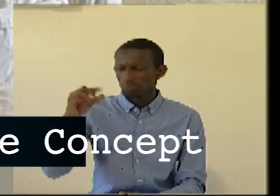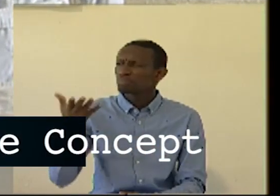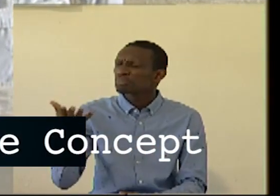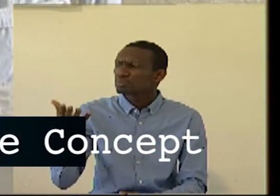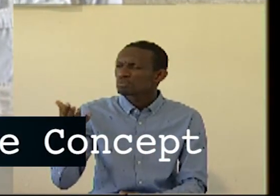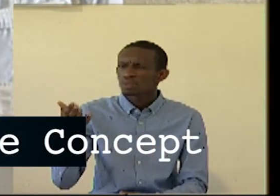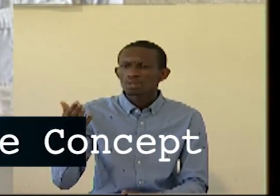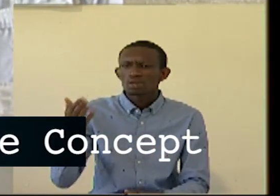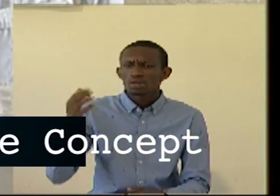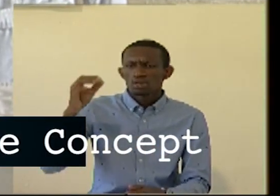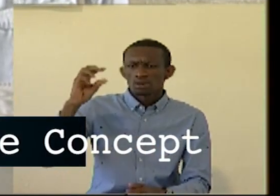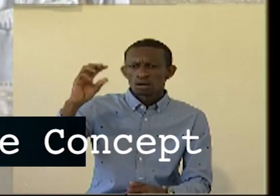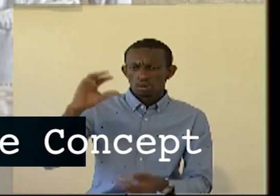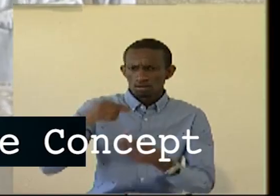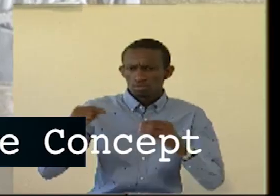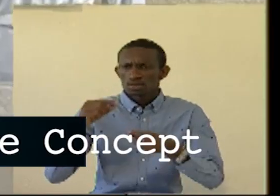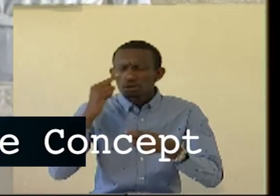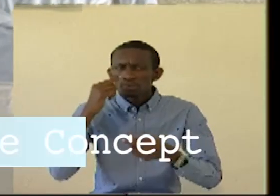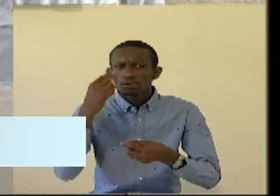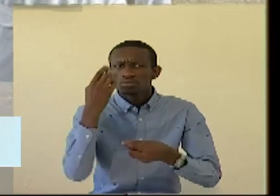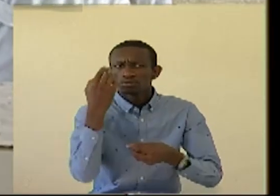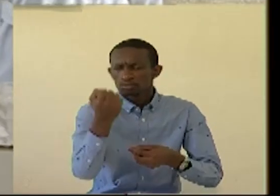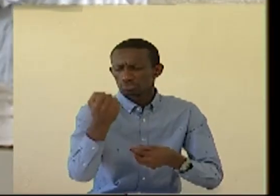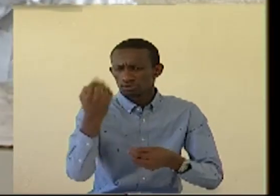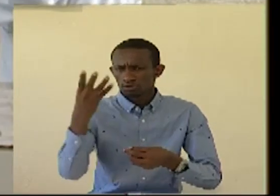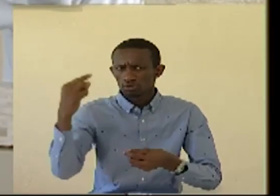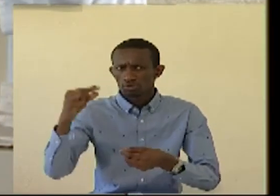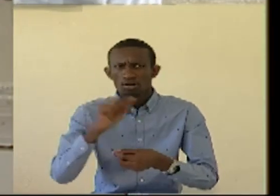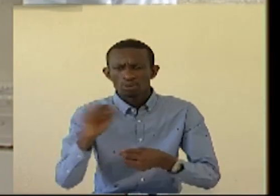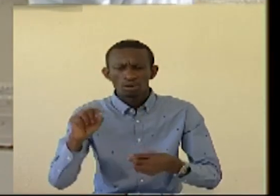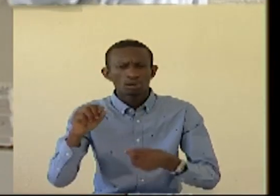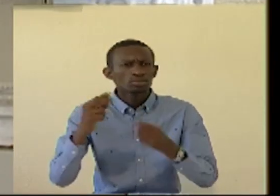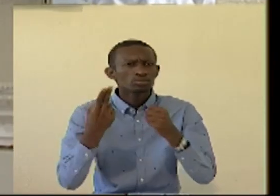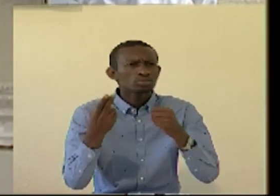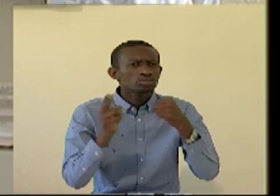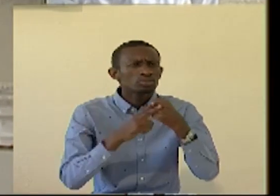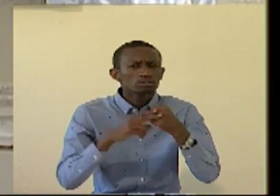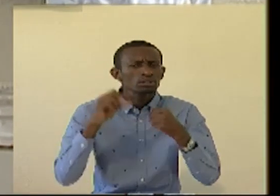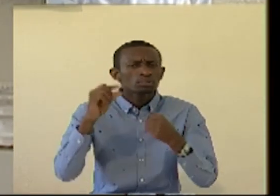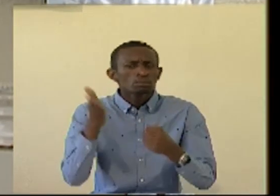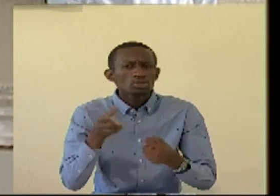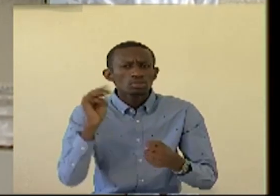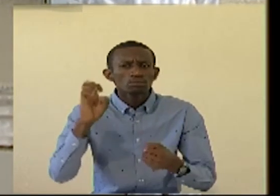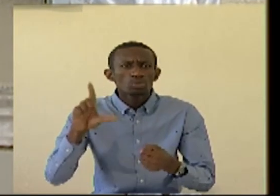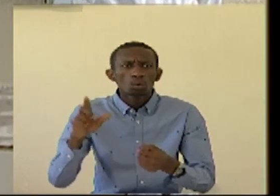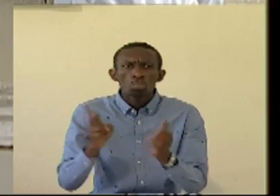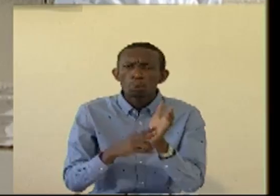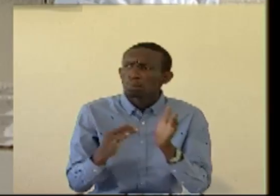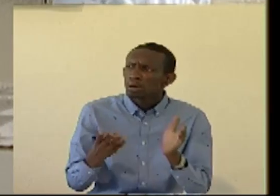the molar mass, which is 27 grams per mole. And you get still